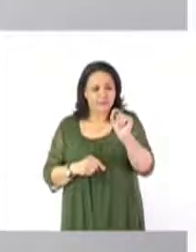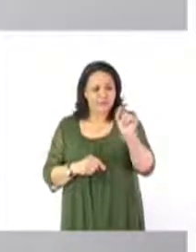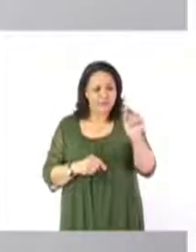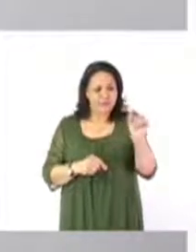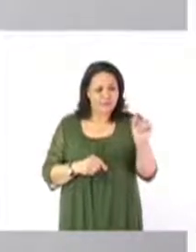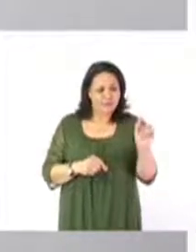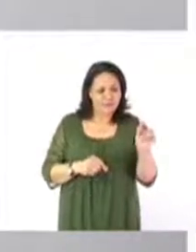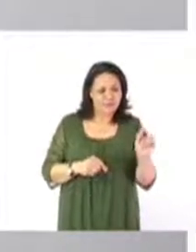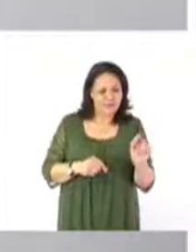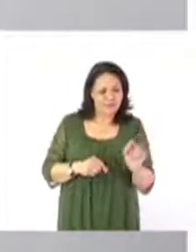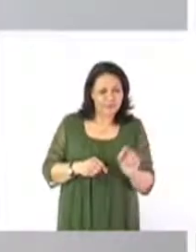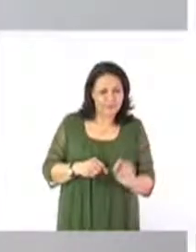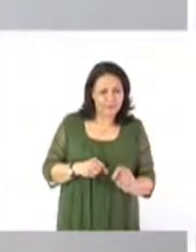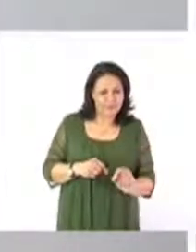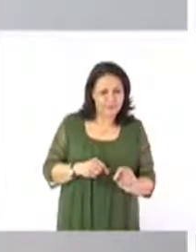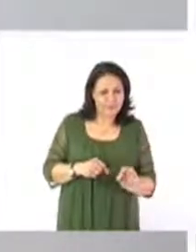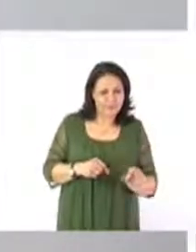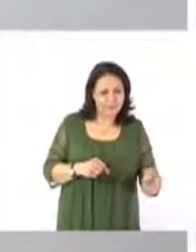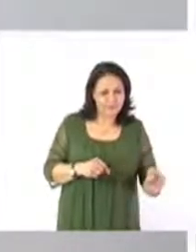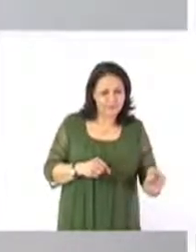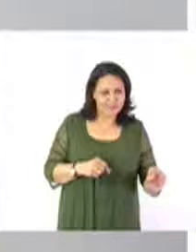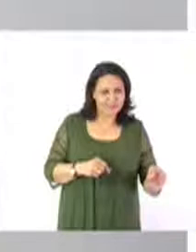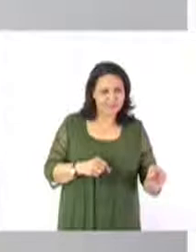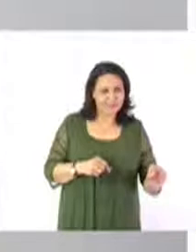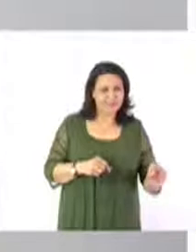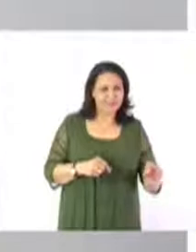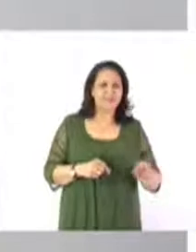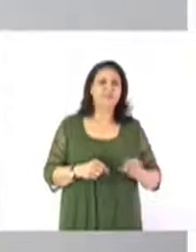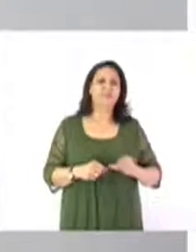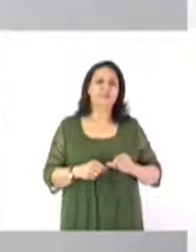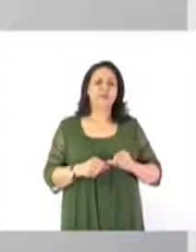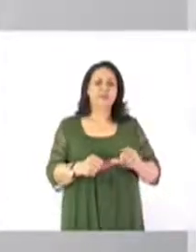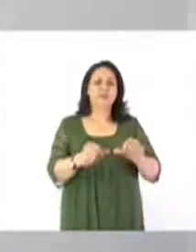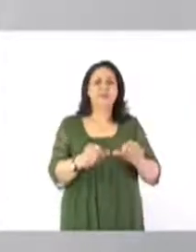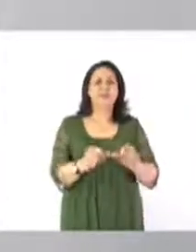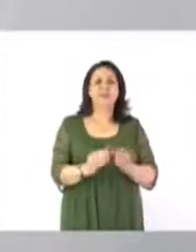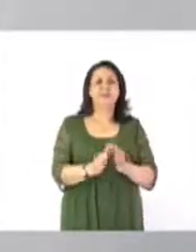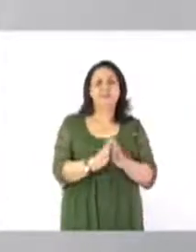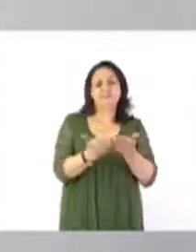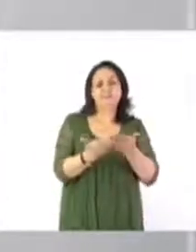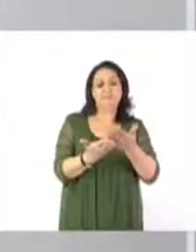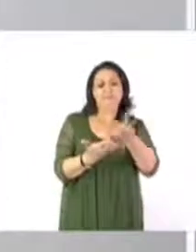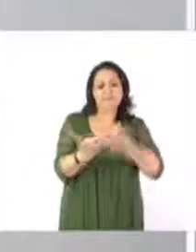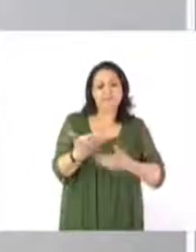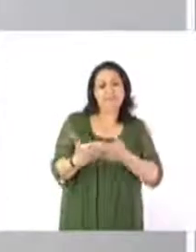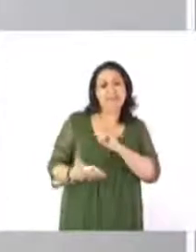Yes, I'm sure you have written. Now, can we go to page 11?